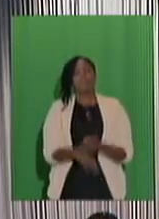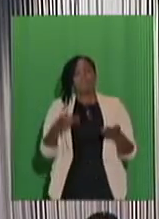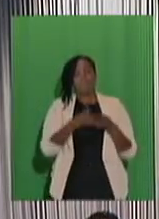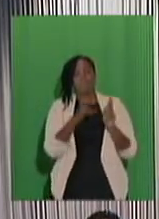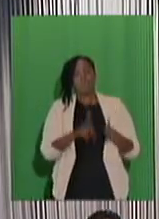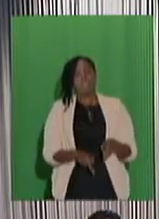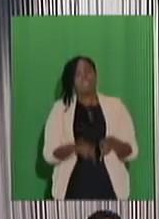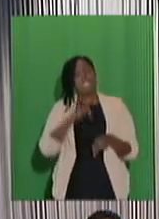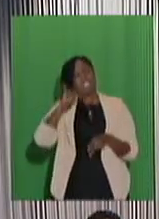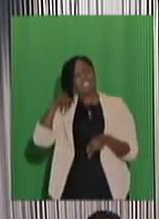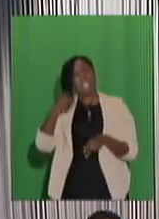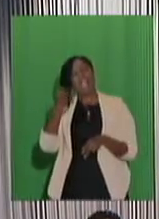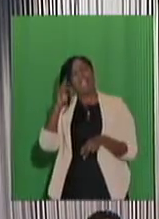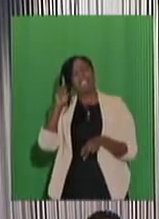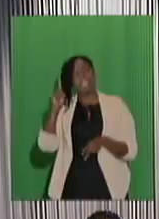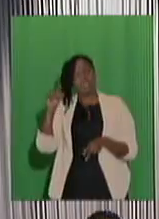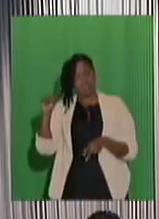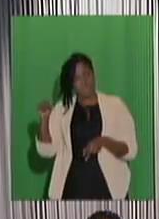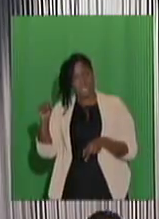We had 17